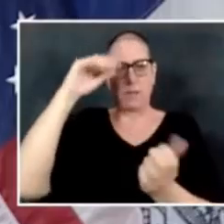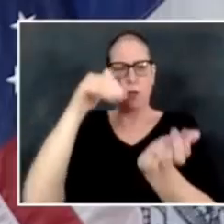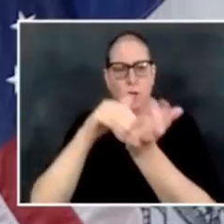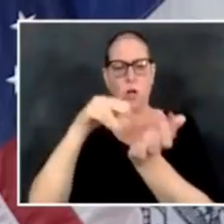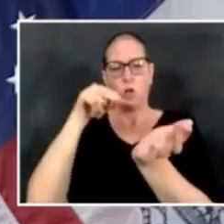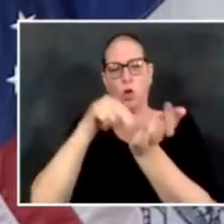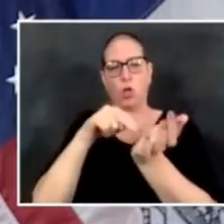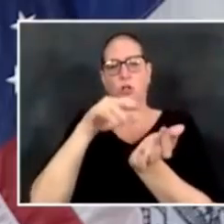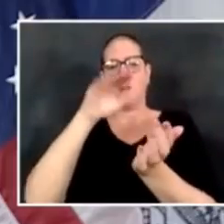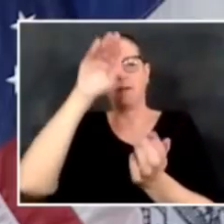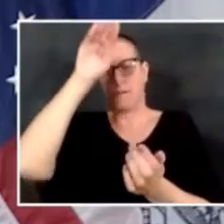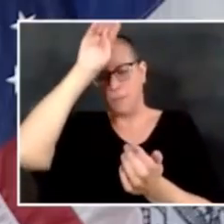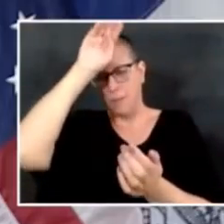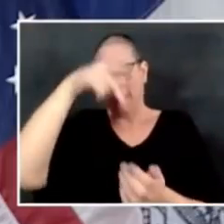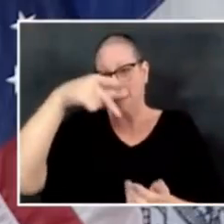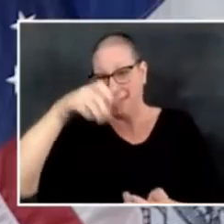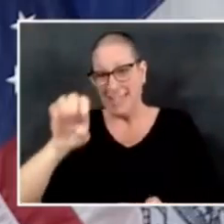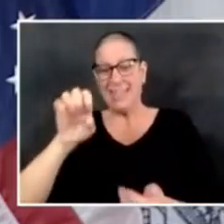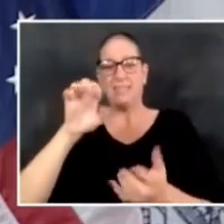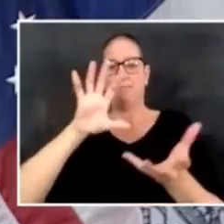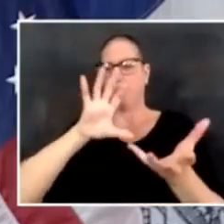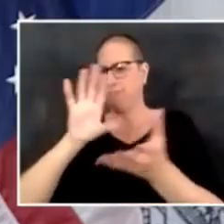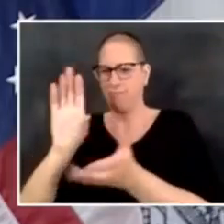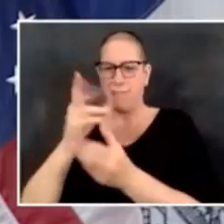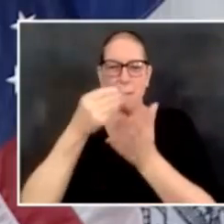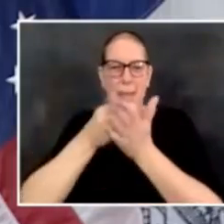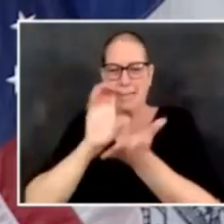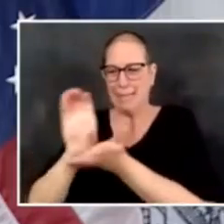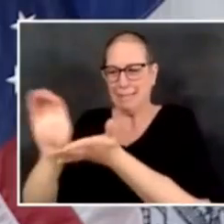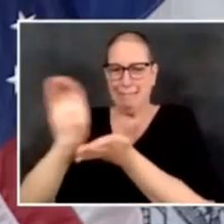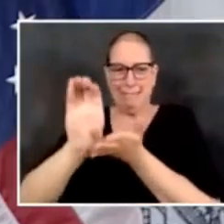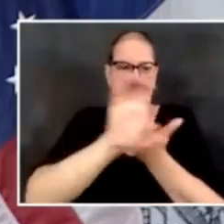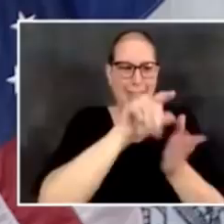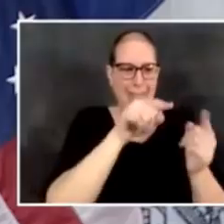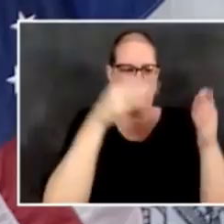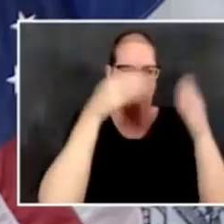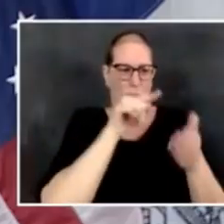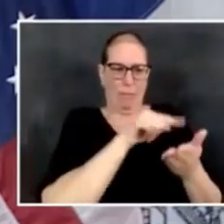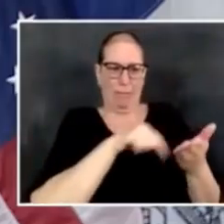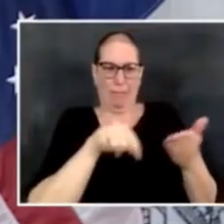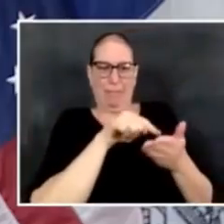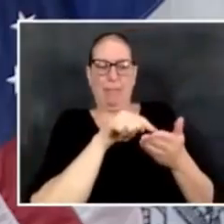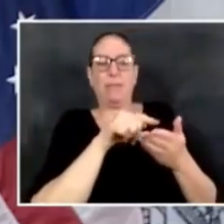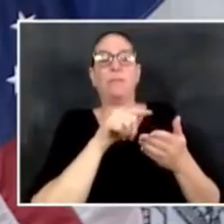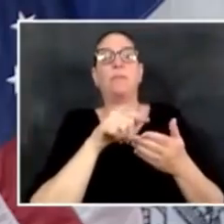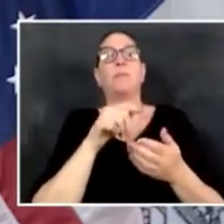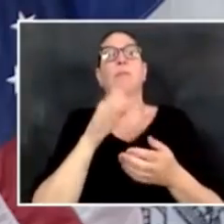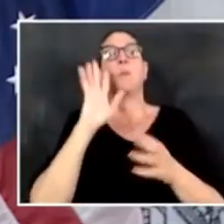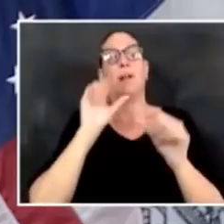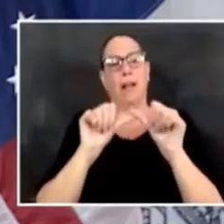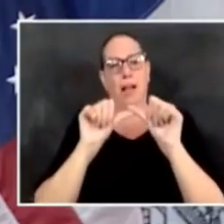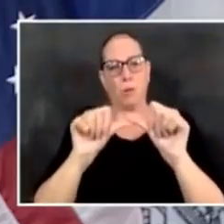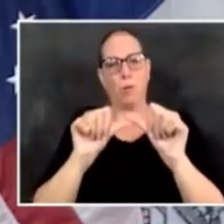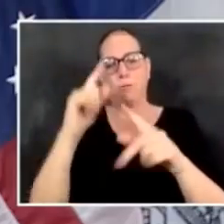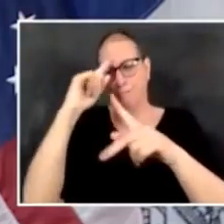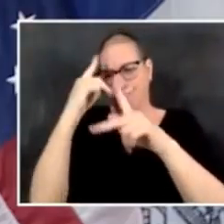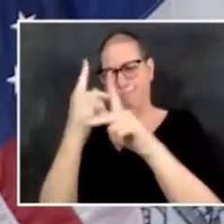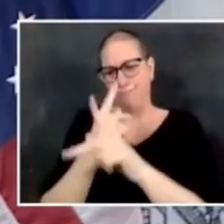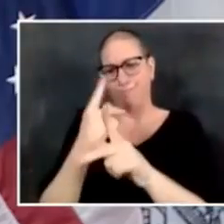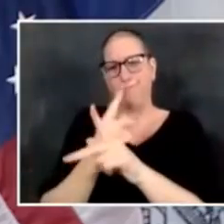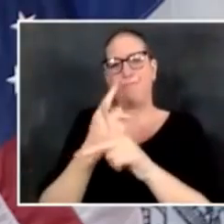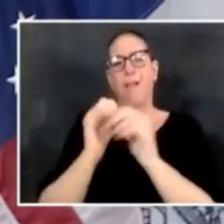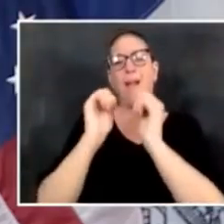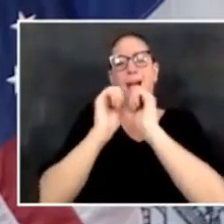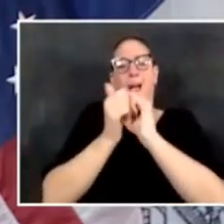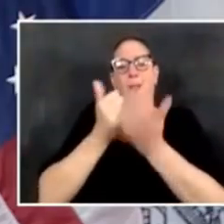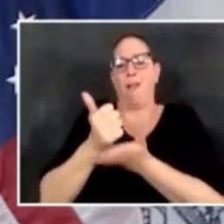But we will keep working as well to figure out all the ways that we can support those families. We'll have more to say on that in the coming days. Commissioner Shea, you want to